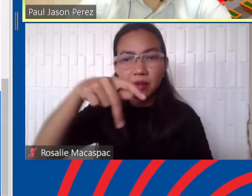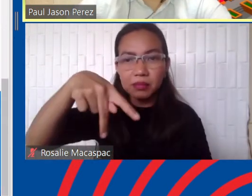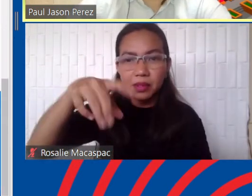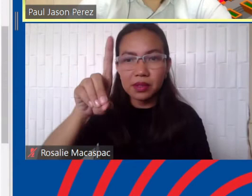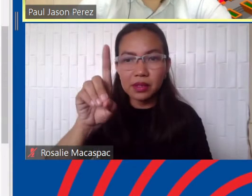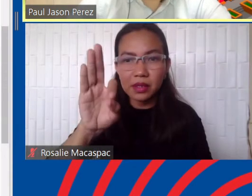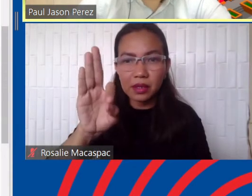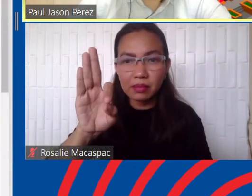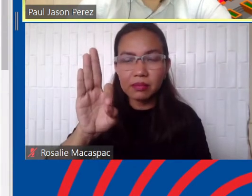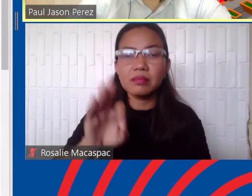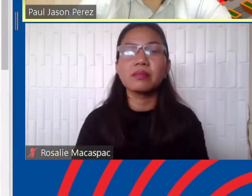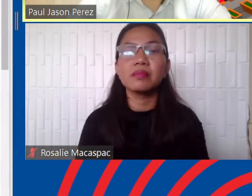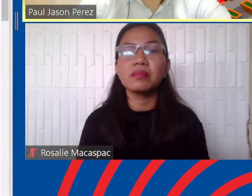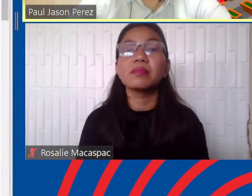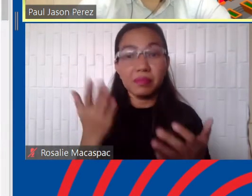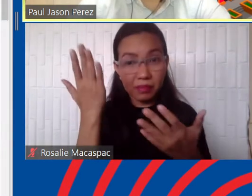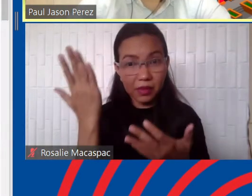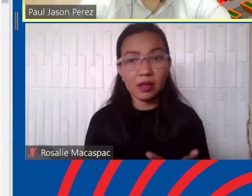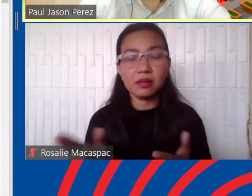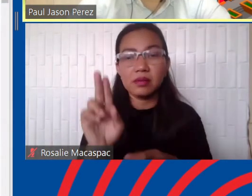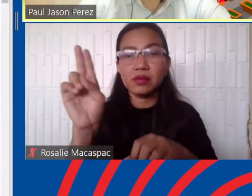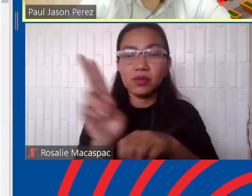yeah, so this will be useful.